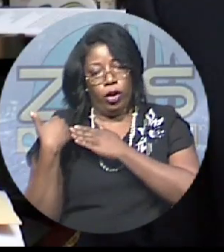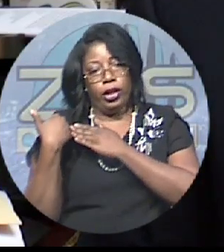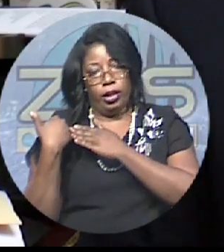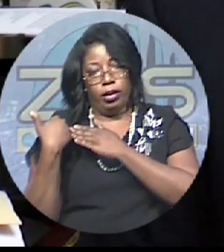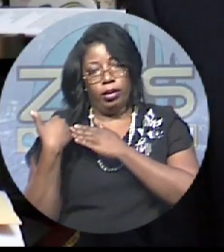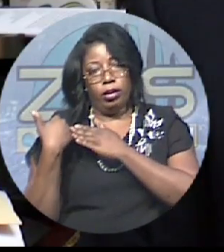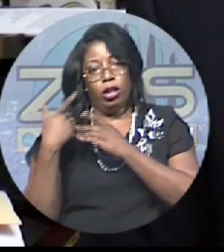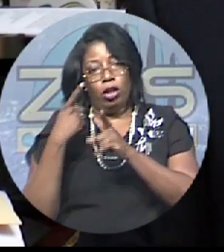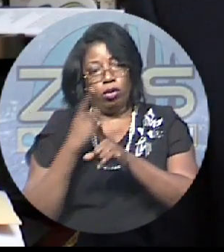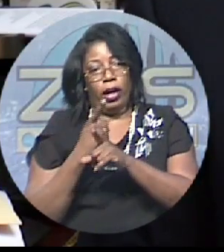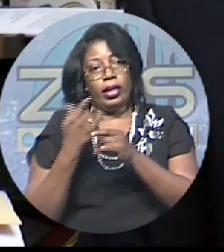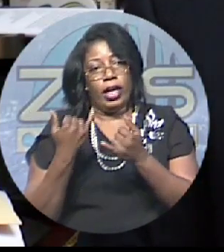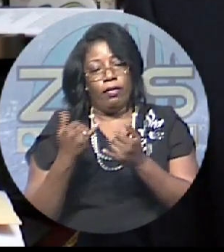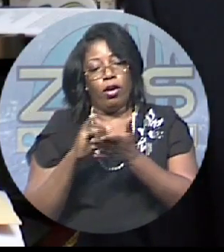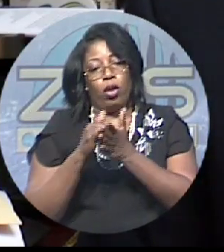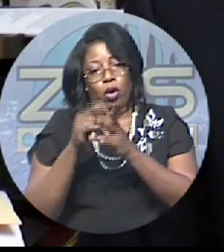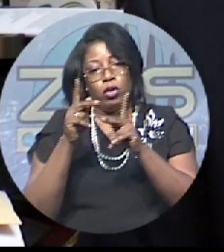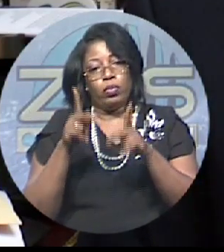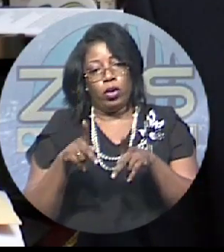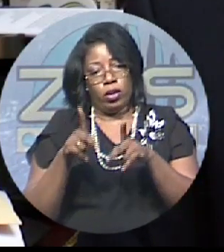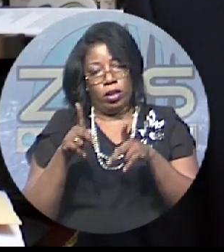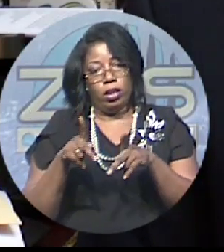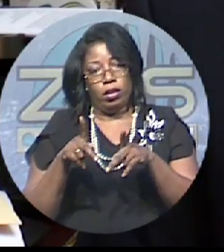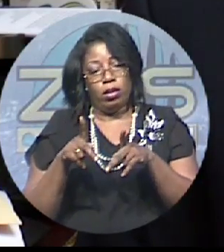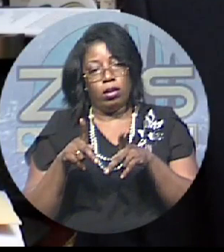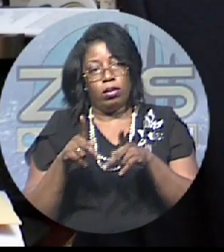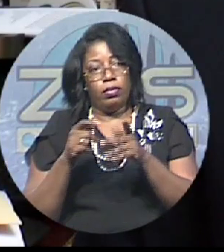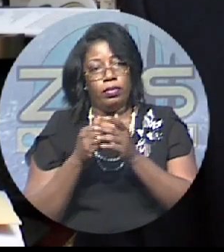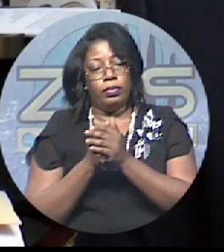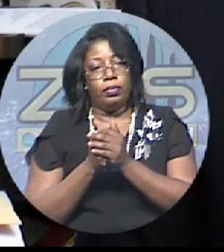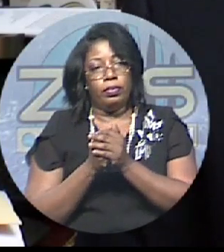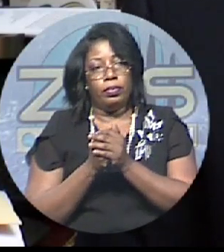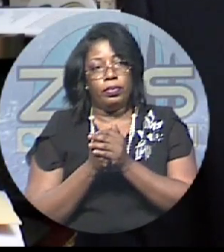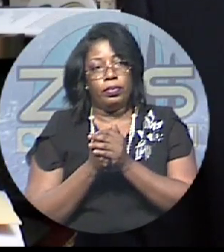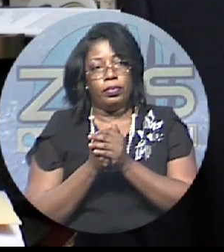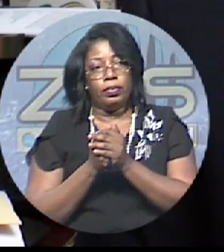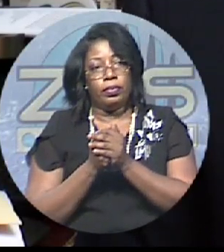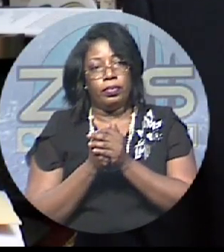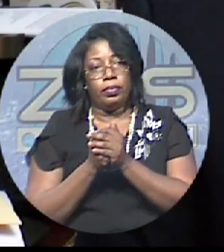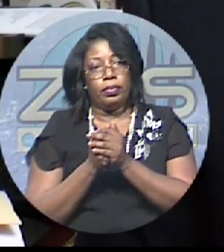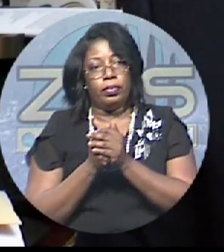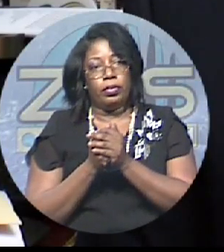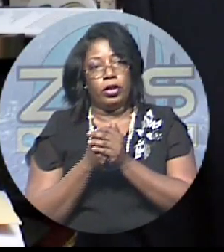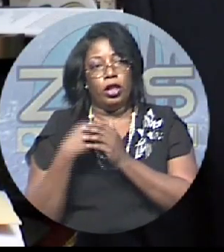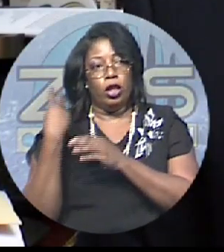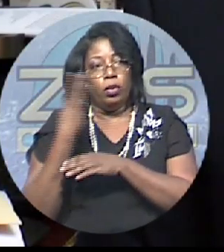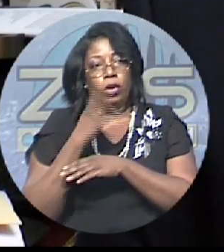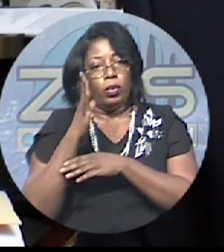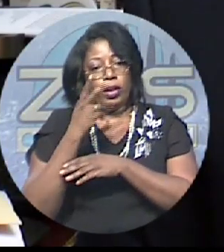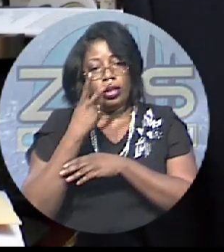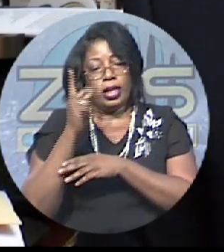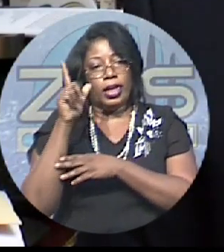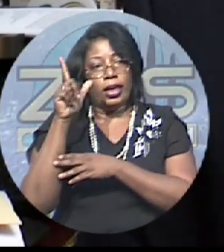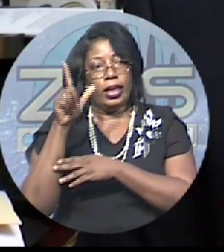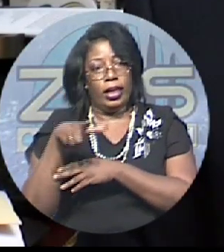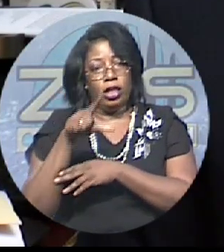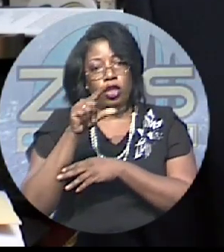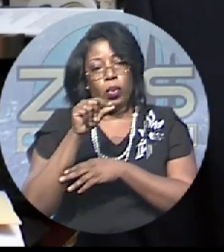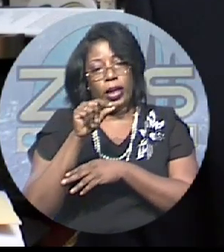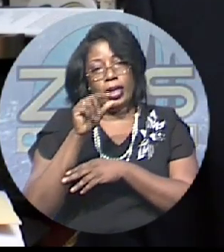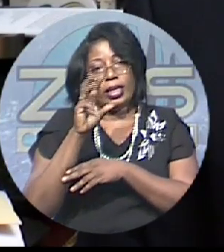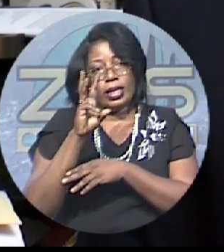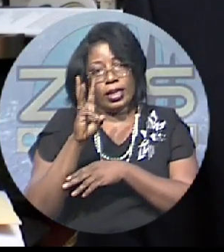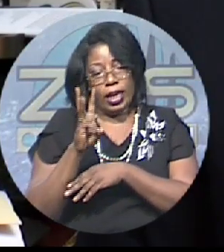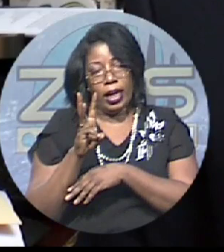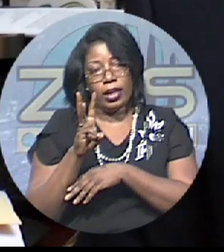trying to recover from the ravages of Hurricane Joaquin. We will see later, when come the 26th, God